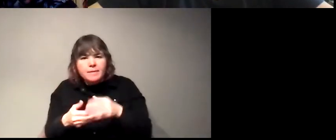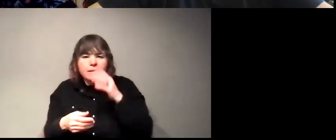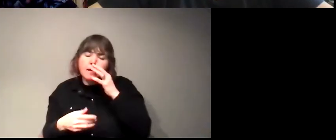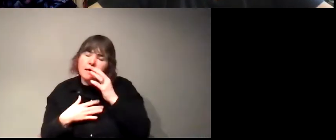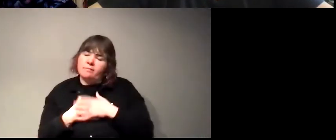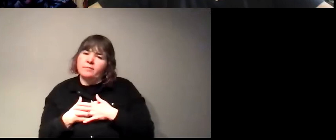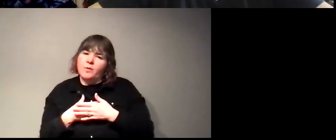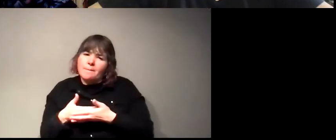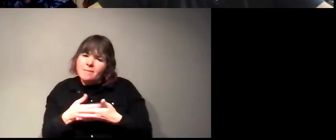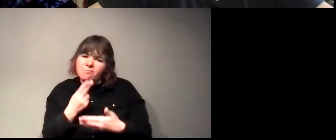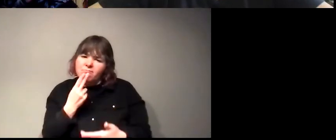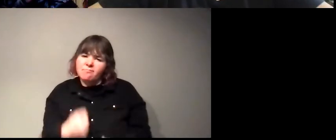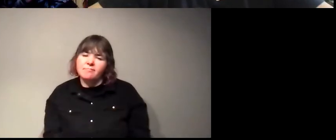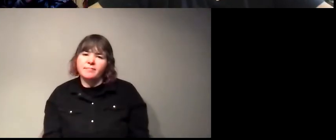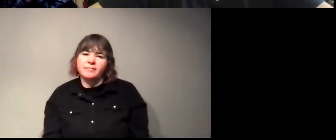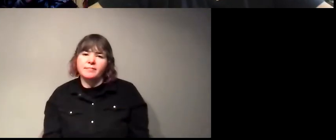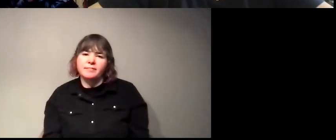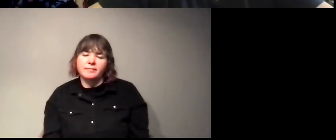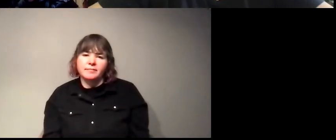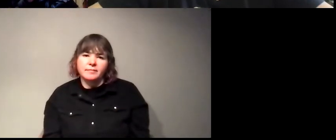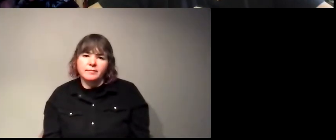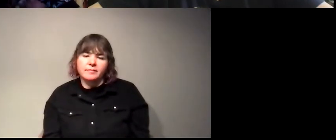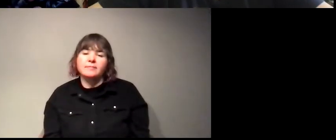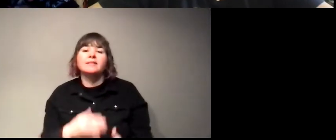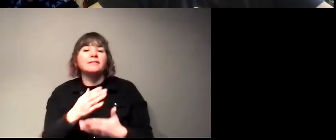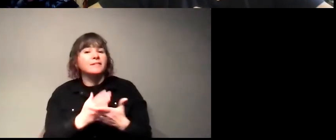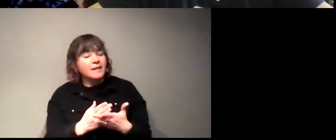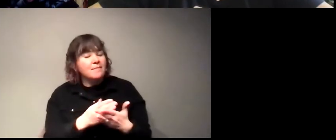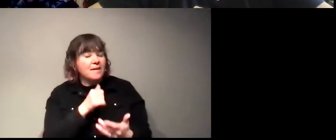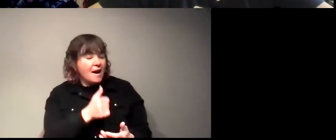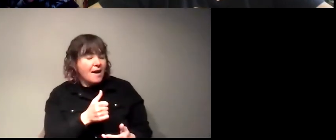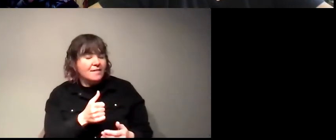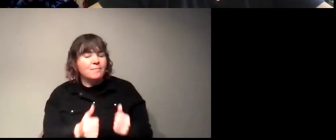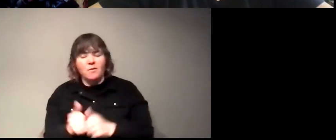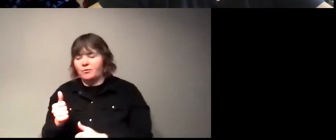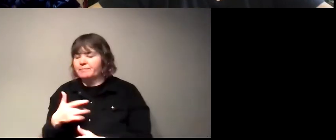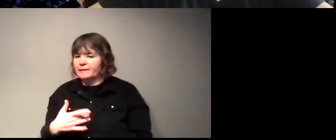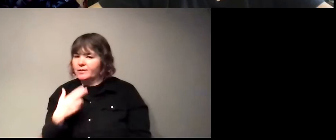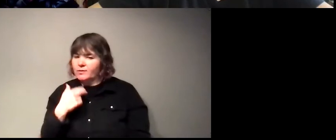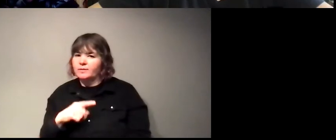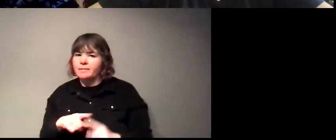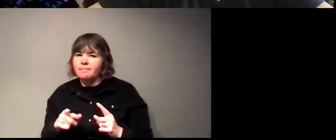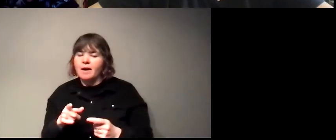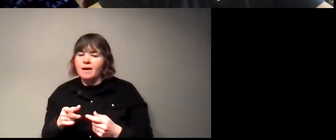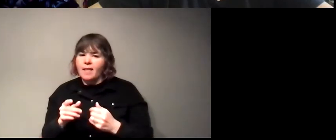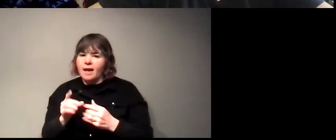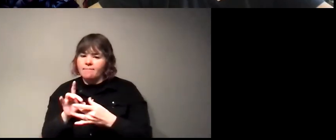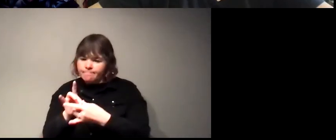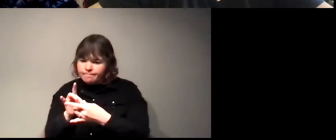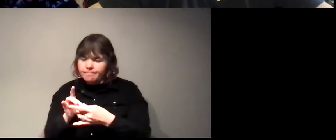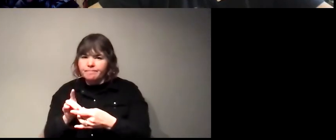Man, some of those babies are cute. Yeah. Some are not, but some very much are cute. But when you get to build a relationship with them from